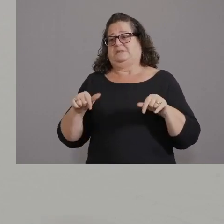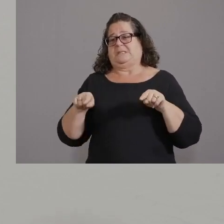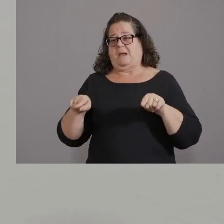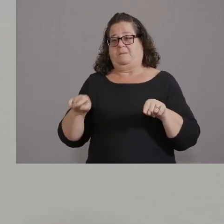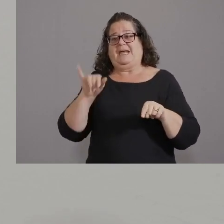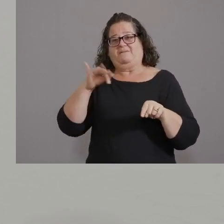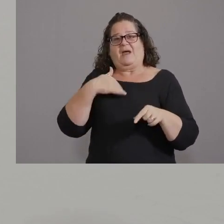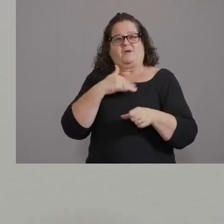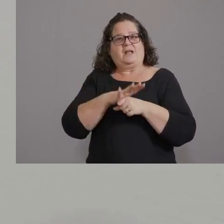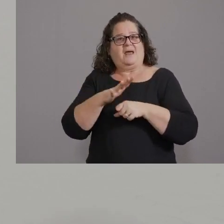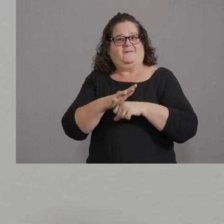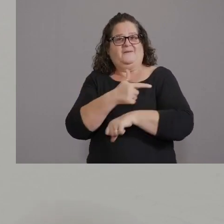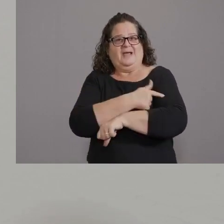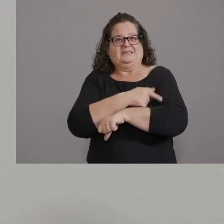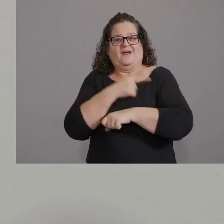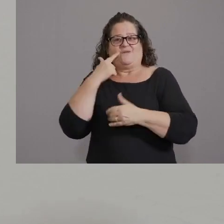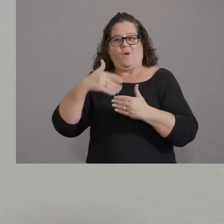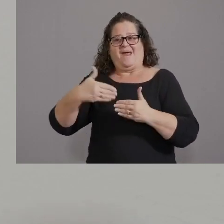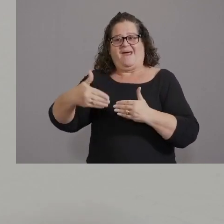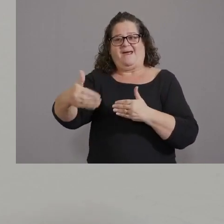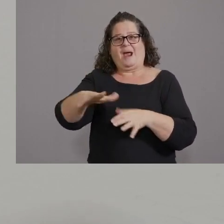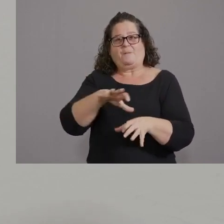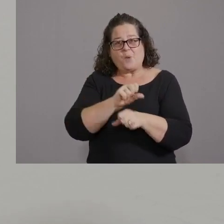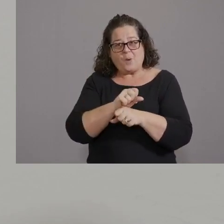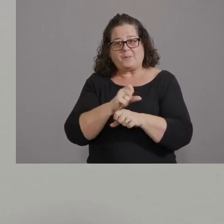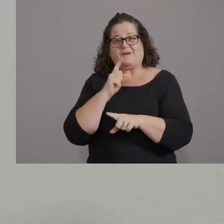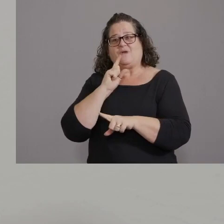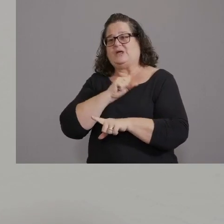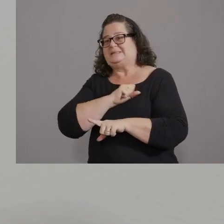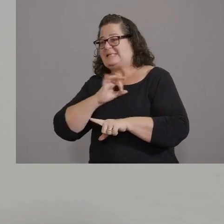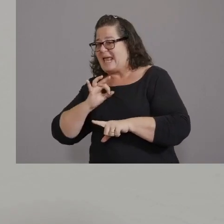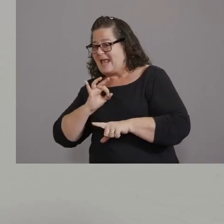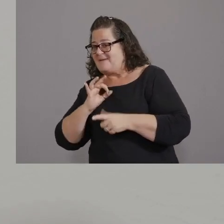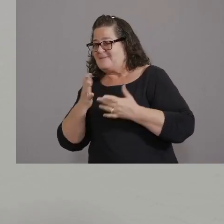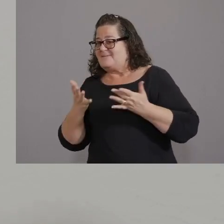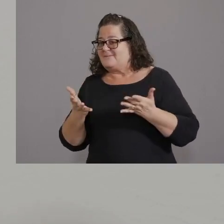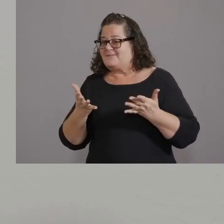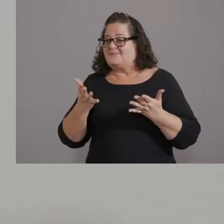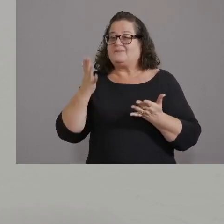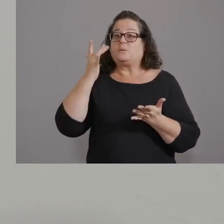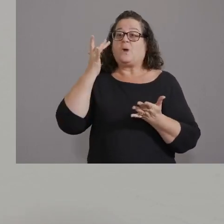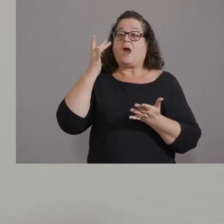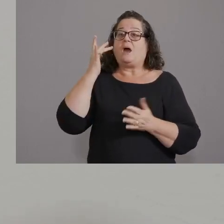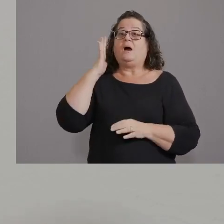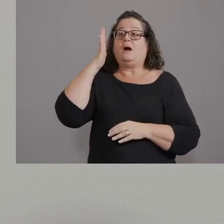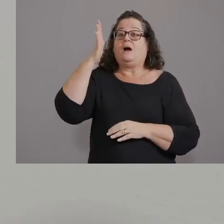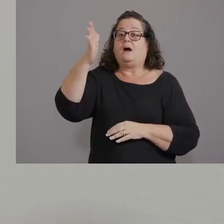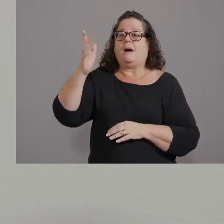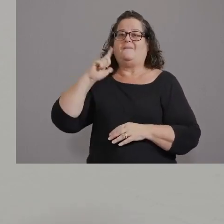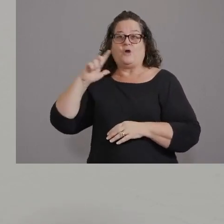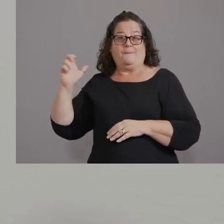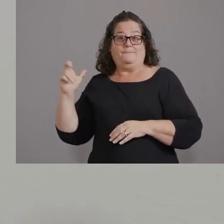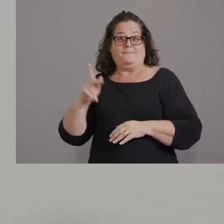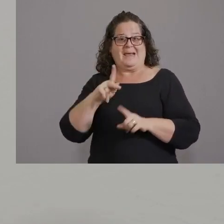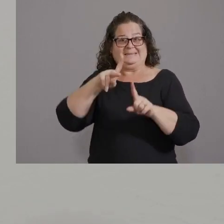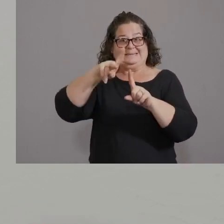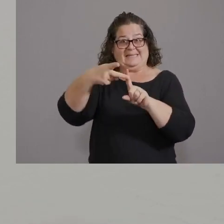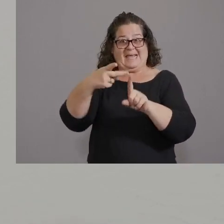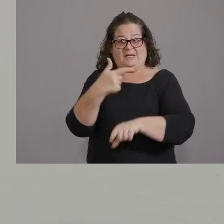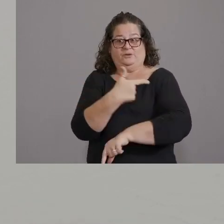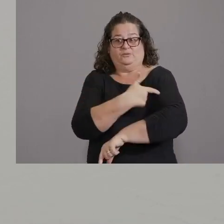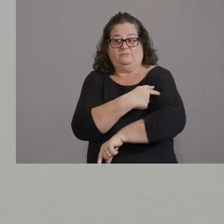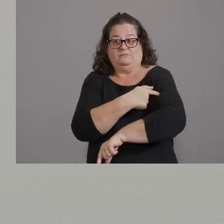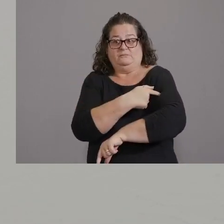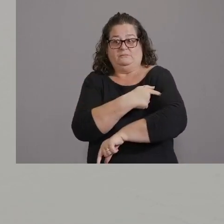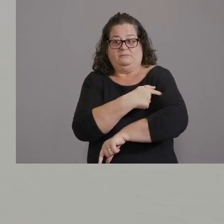available so that those individuals can come back on the same day versus having to come to State Farm Stadium 4 times instead of 2. So they're making